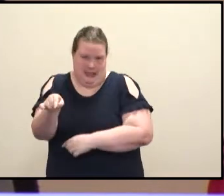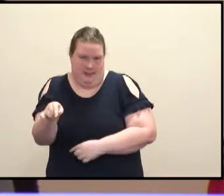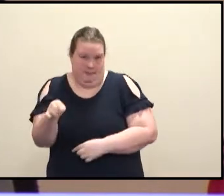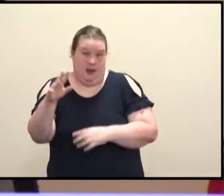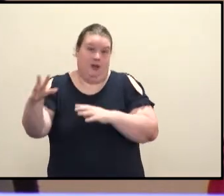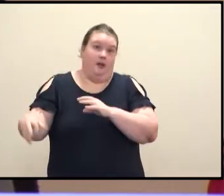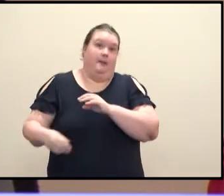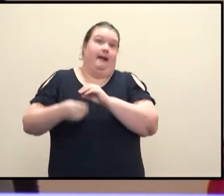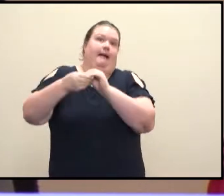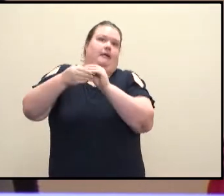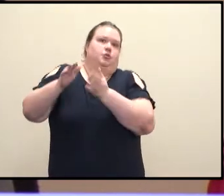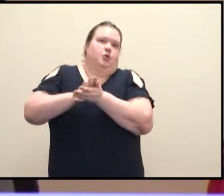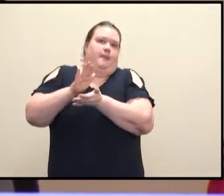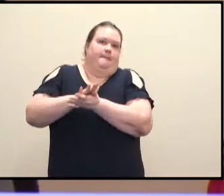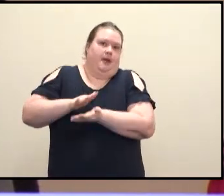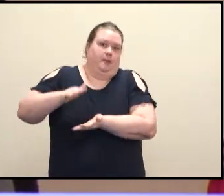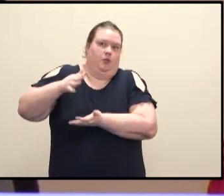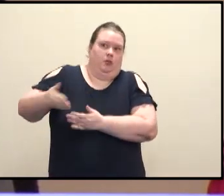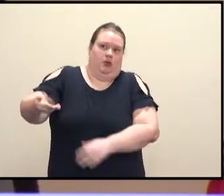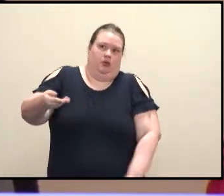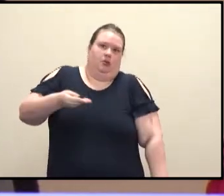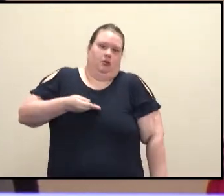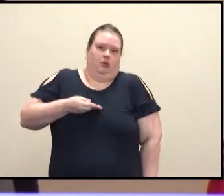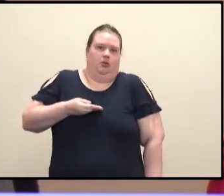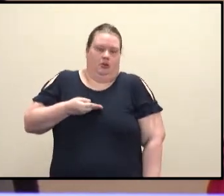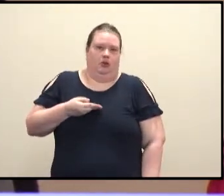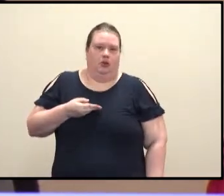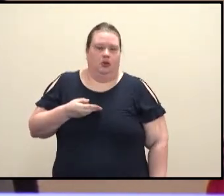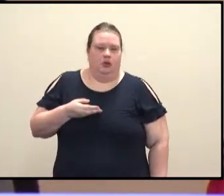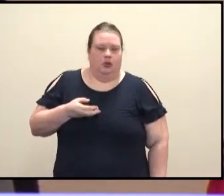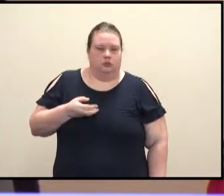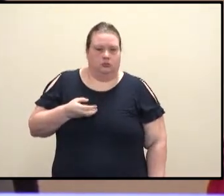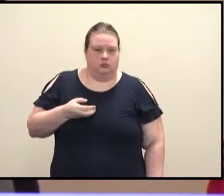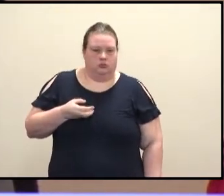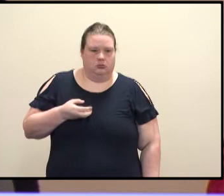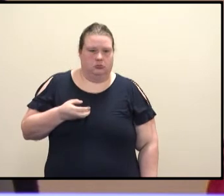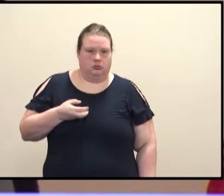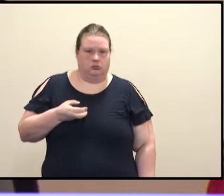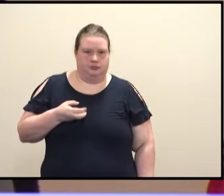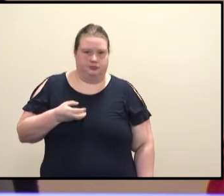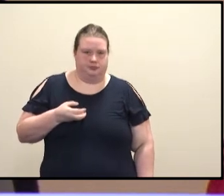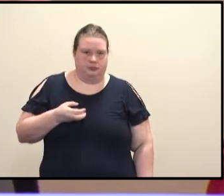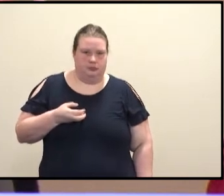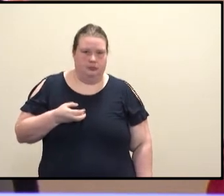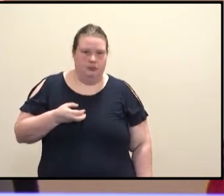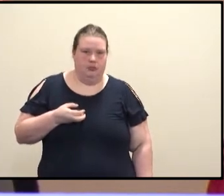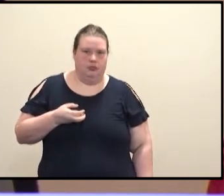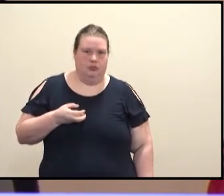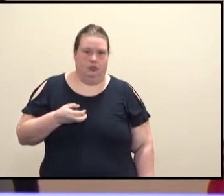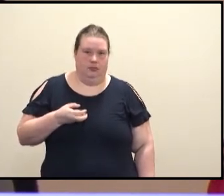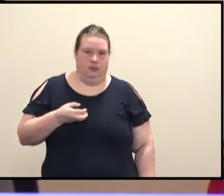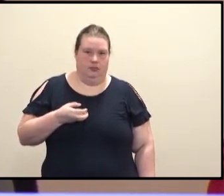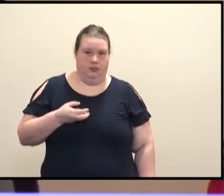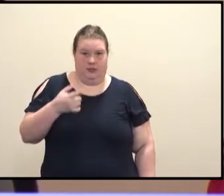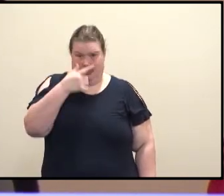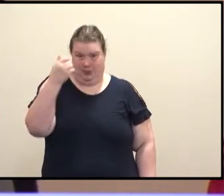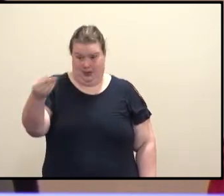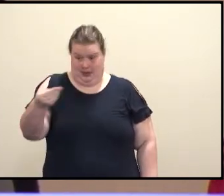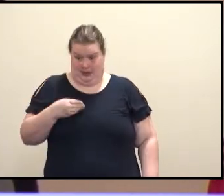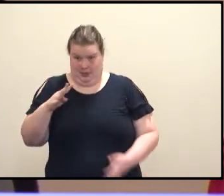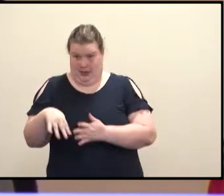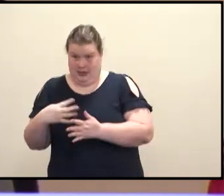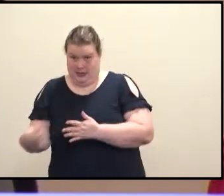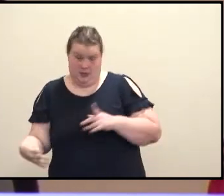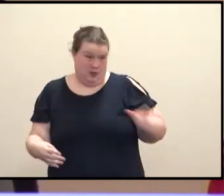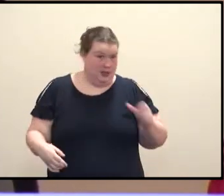Is that what was, did they get dinged because they had a schedule and Core didn't? They